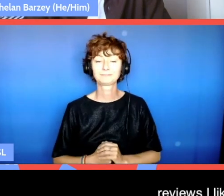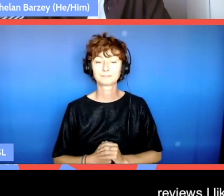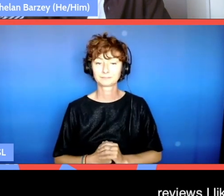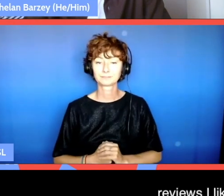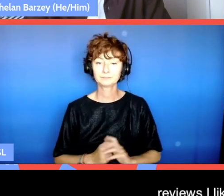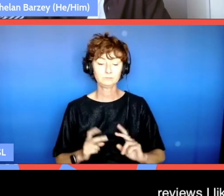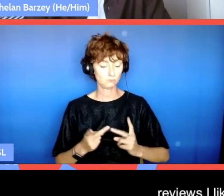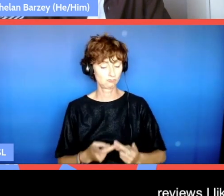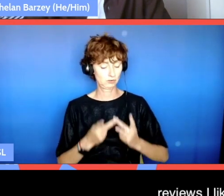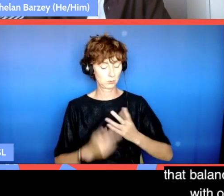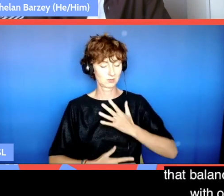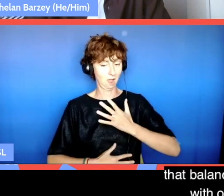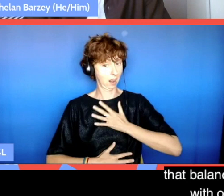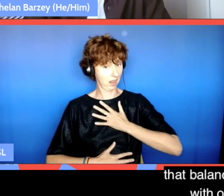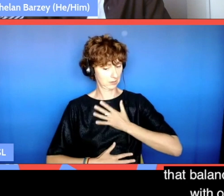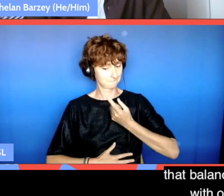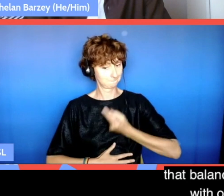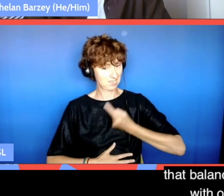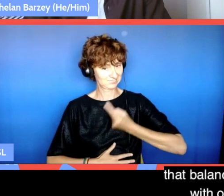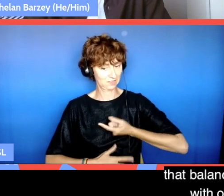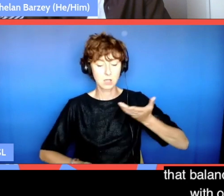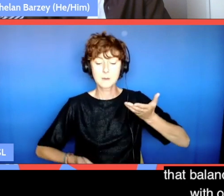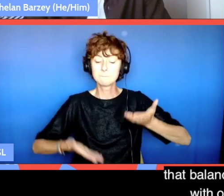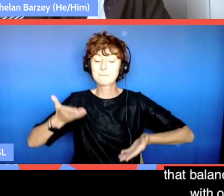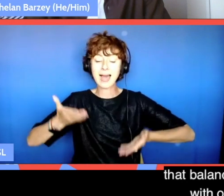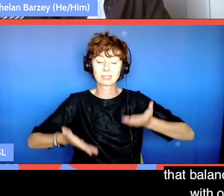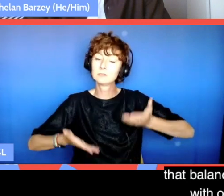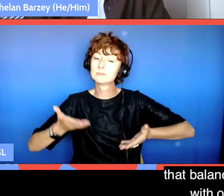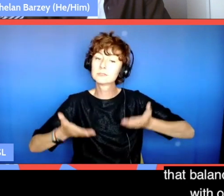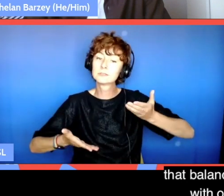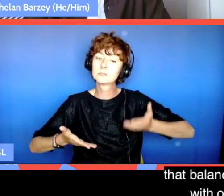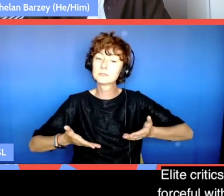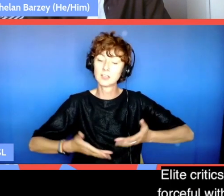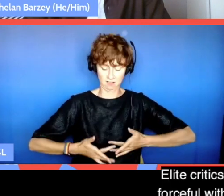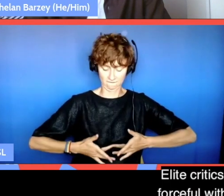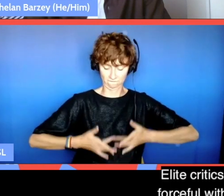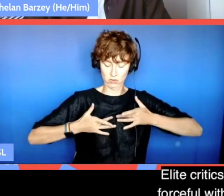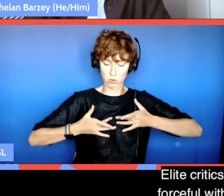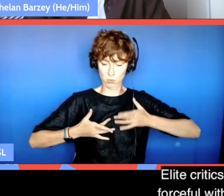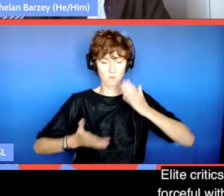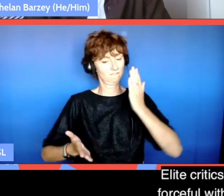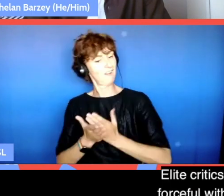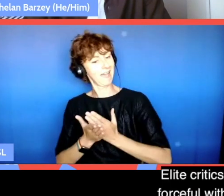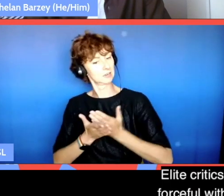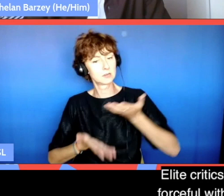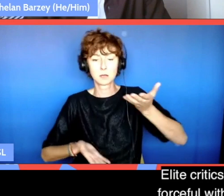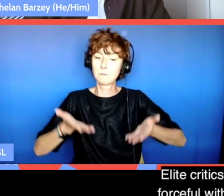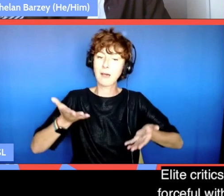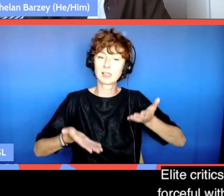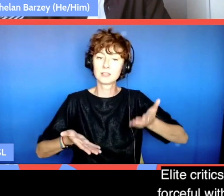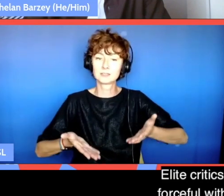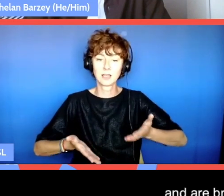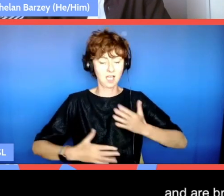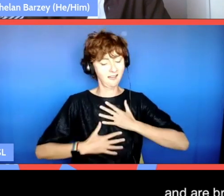reviews I like are the ones that balance subjectivity with objectivity. I like critics who are quite forceful